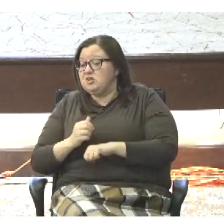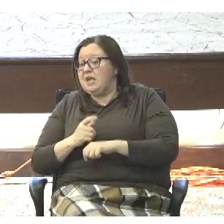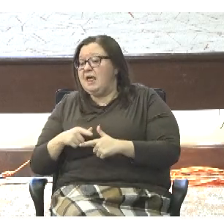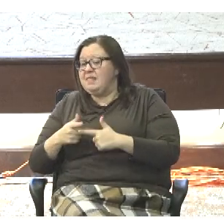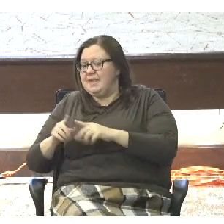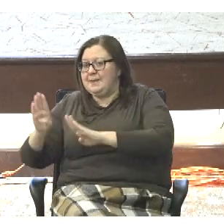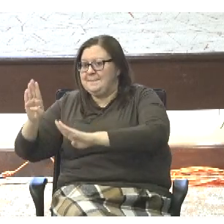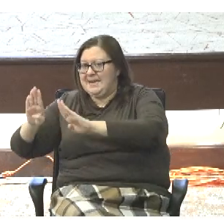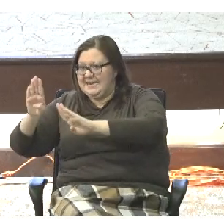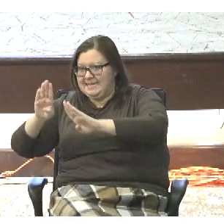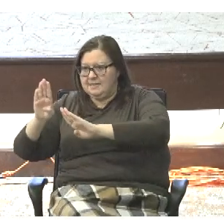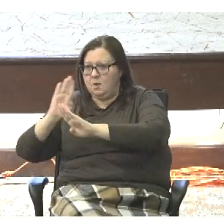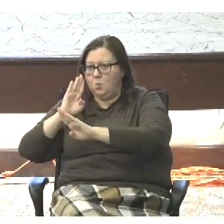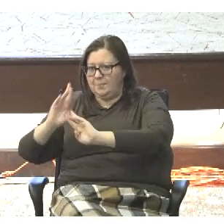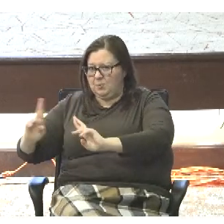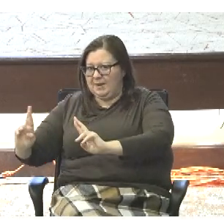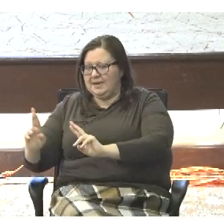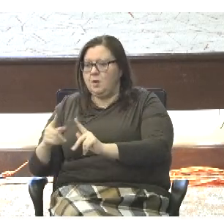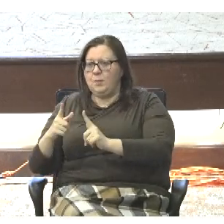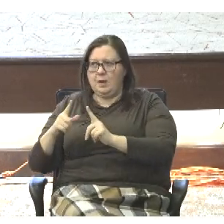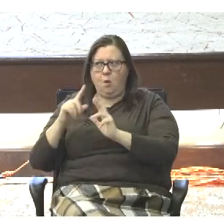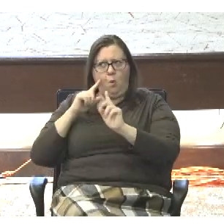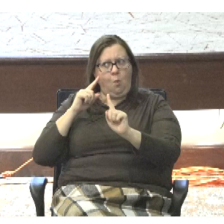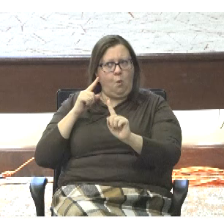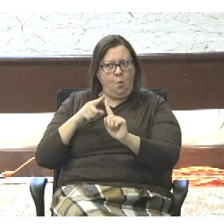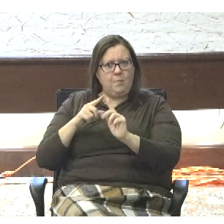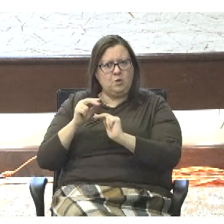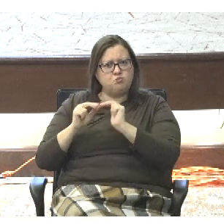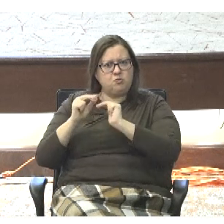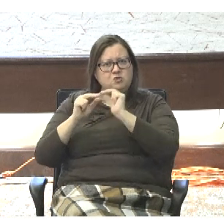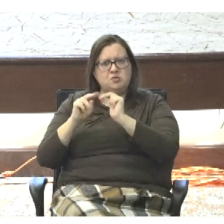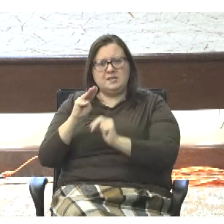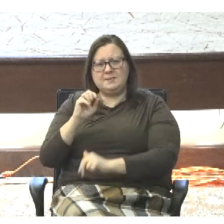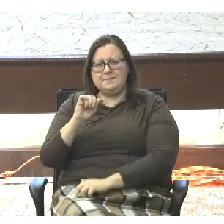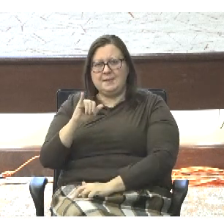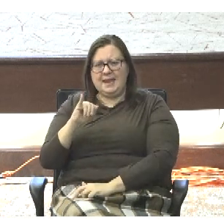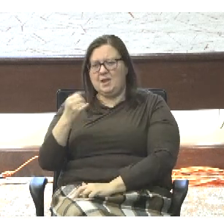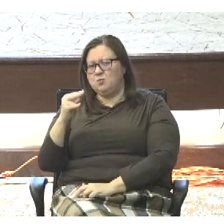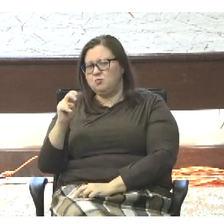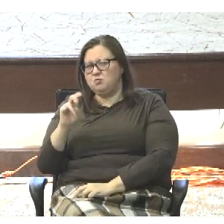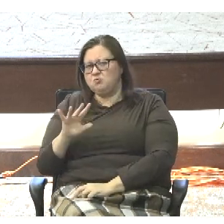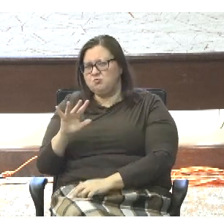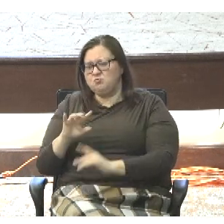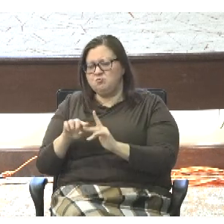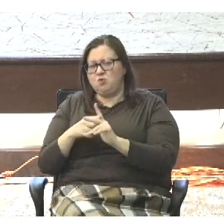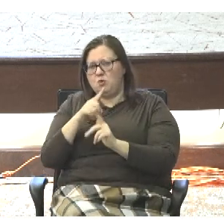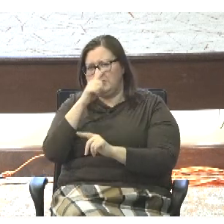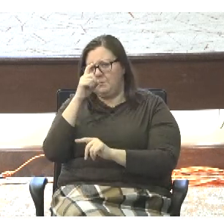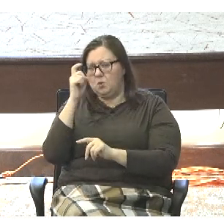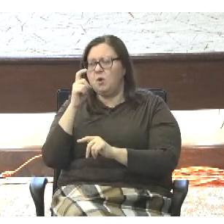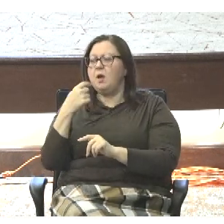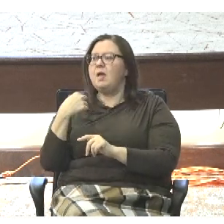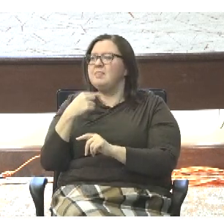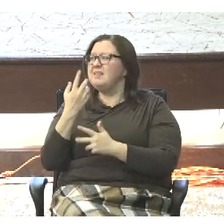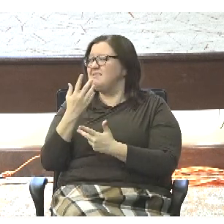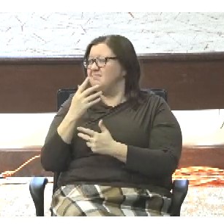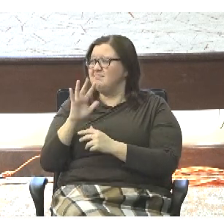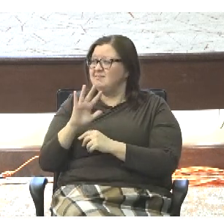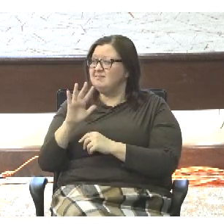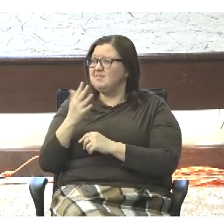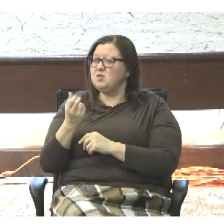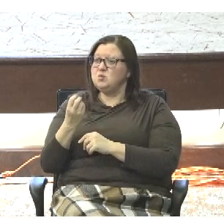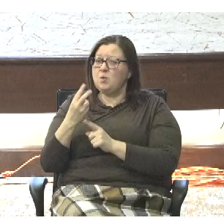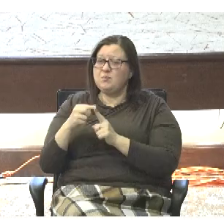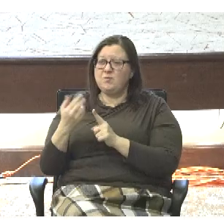hoping to get under construction here May, June, start of the summer, and looking at a good 12 to